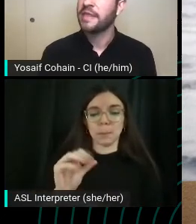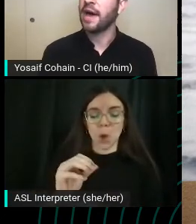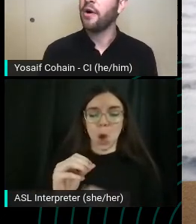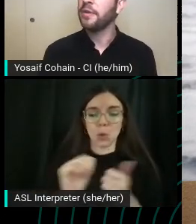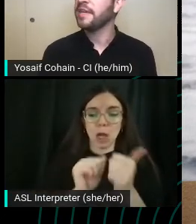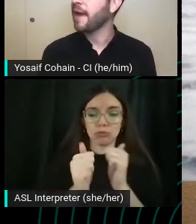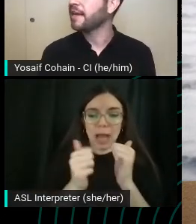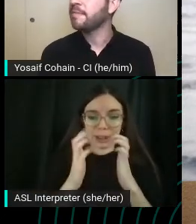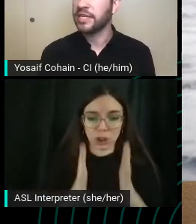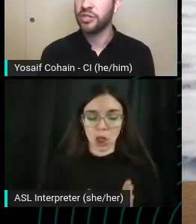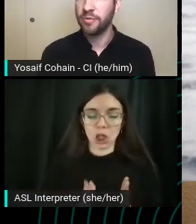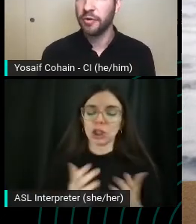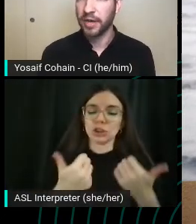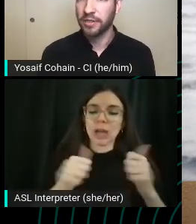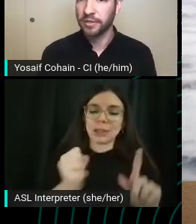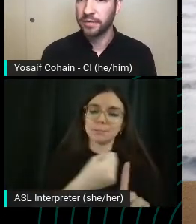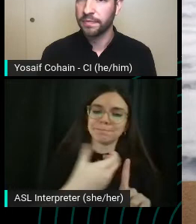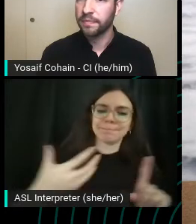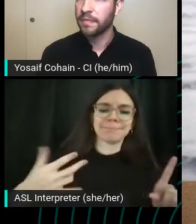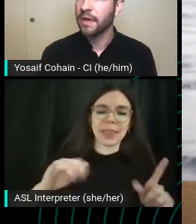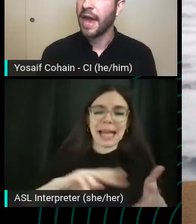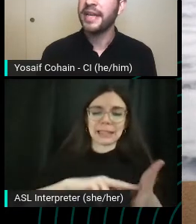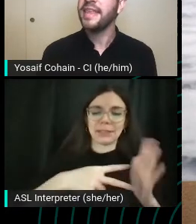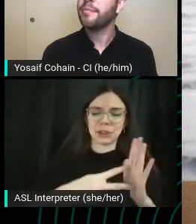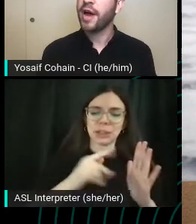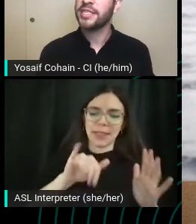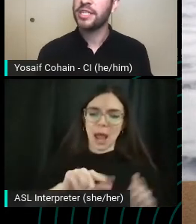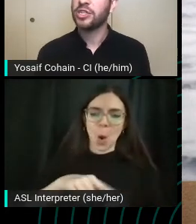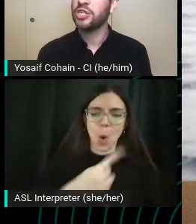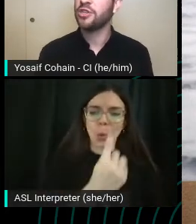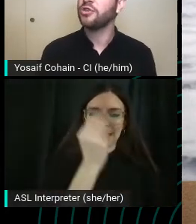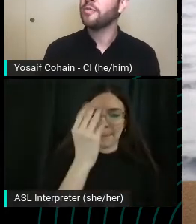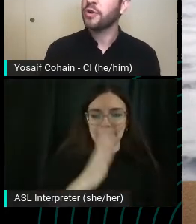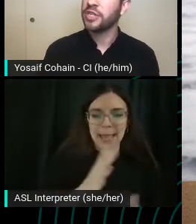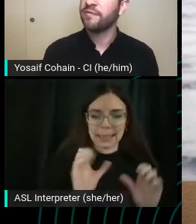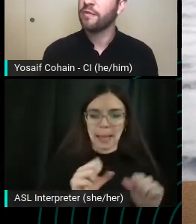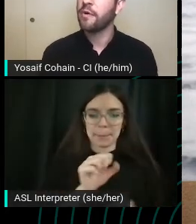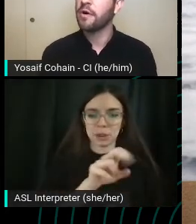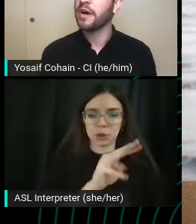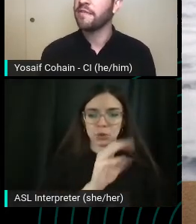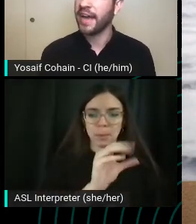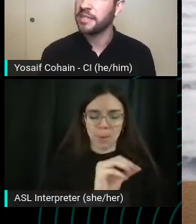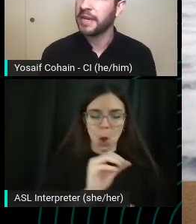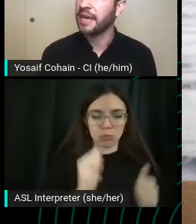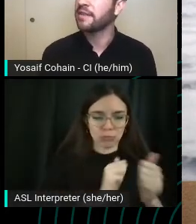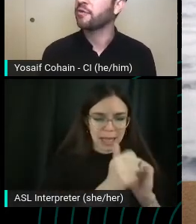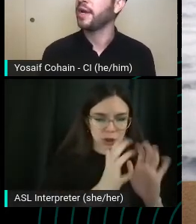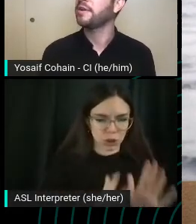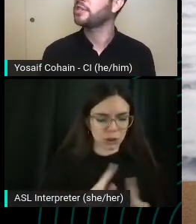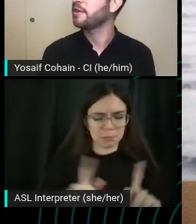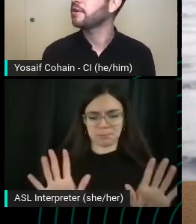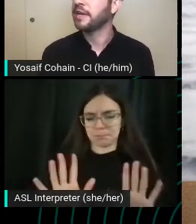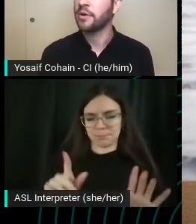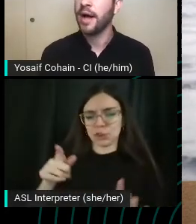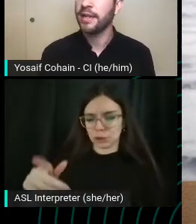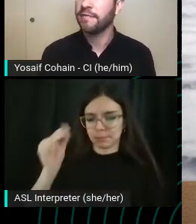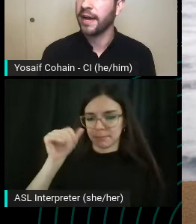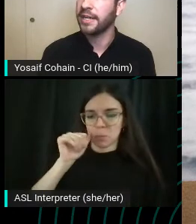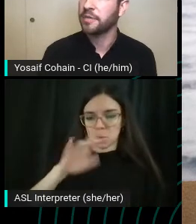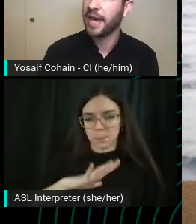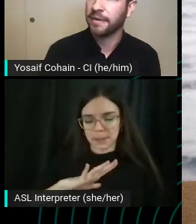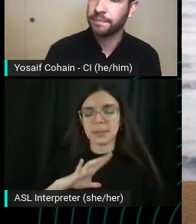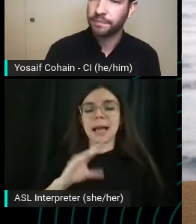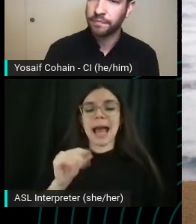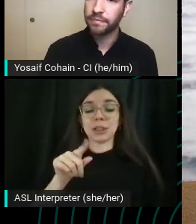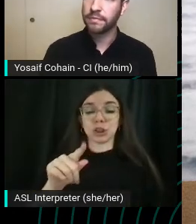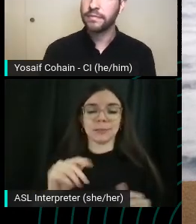definition that only men can be sumo wrestlers. And in that process, she's also pushing for more advancement in the greater gender inequality fight